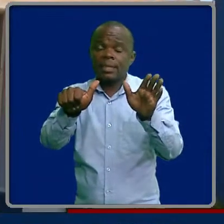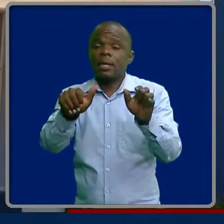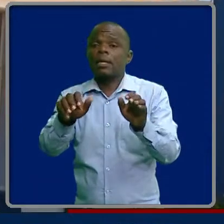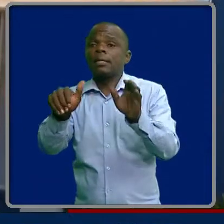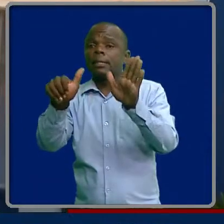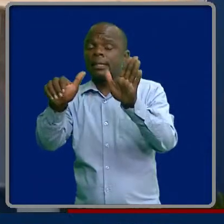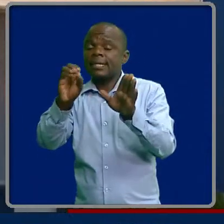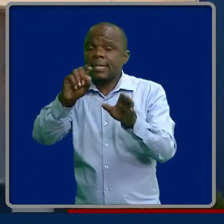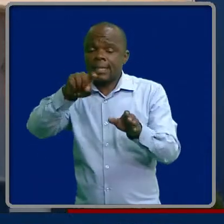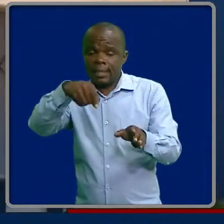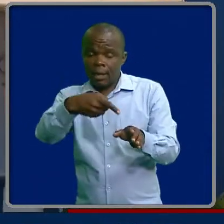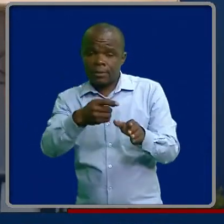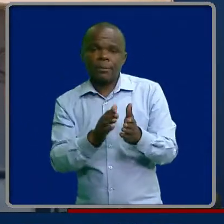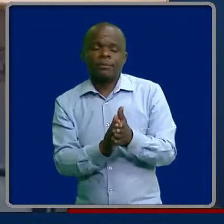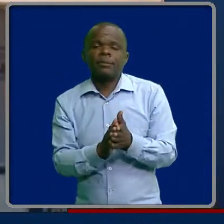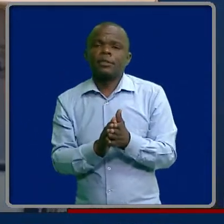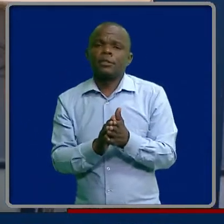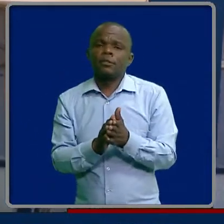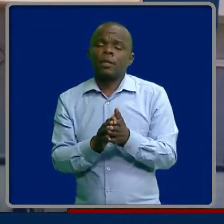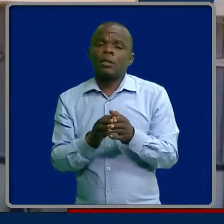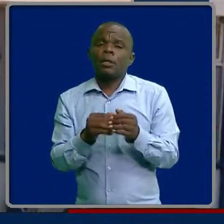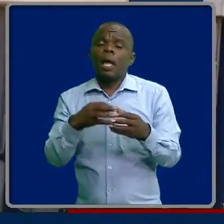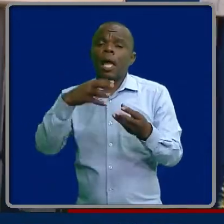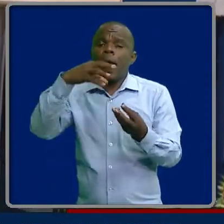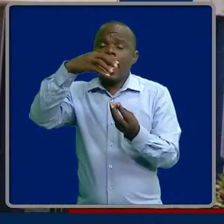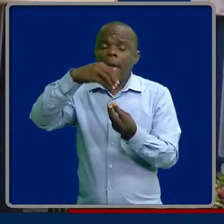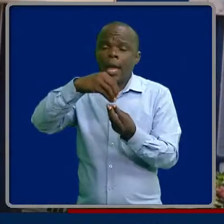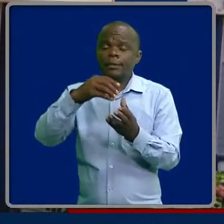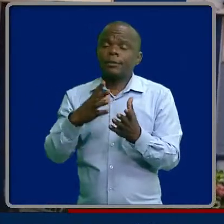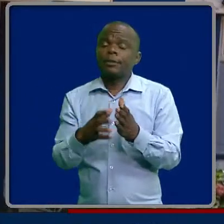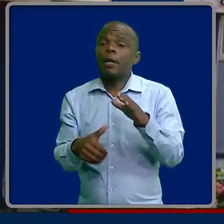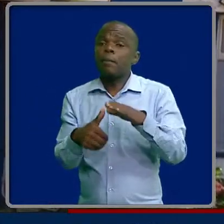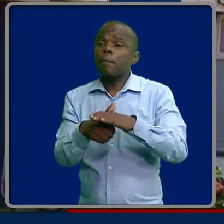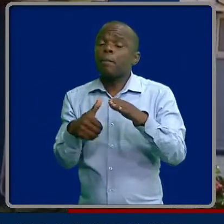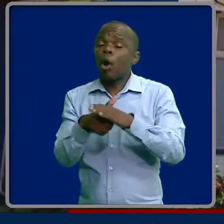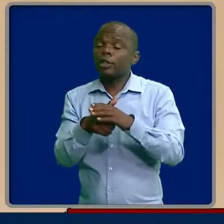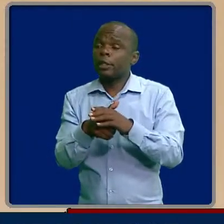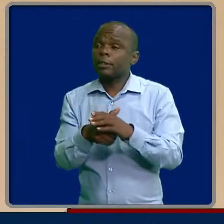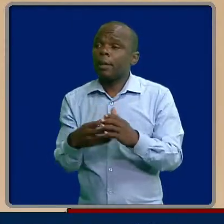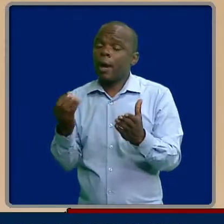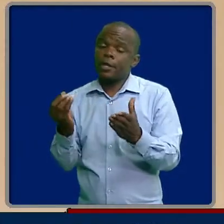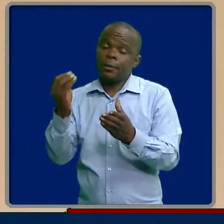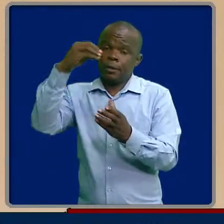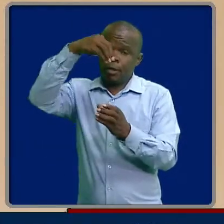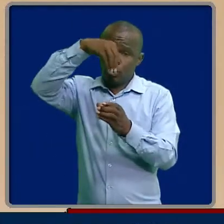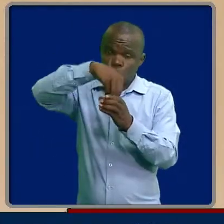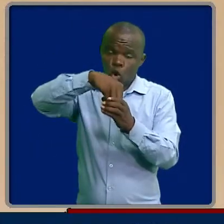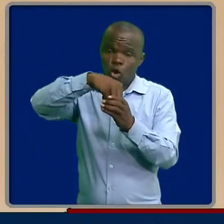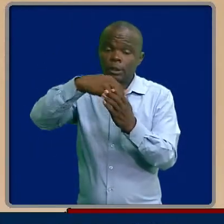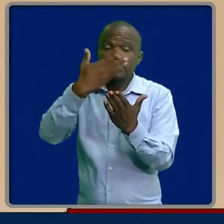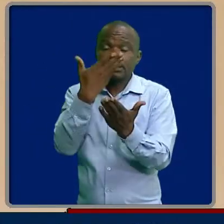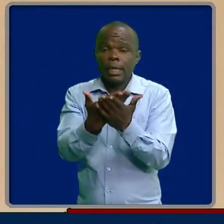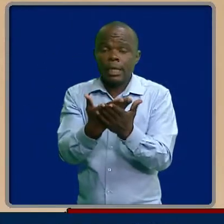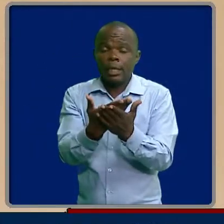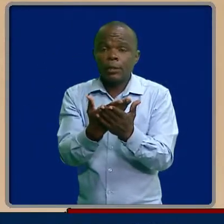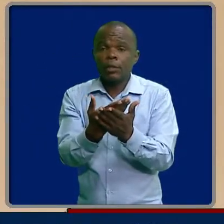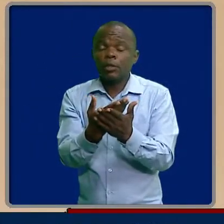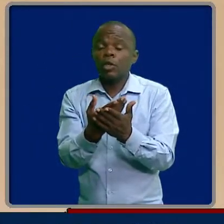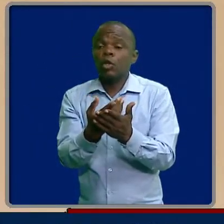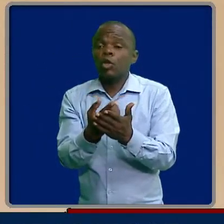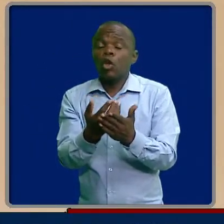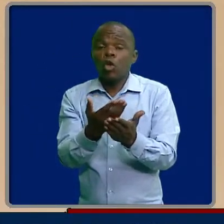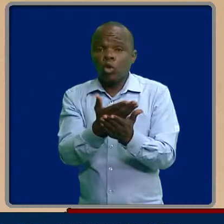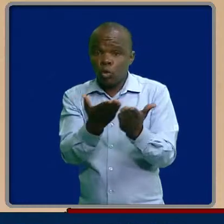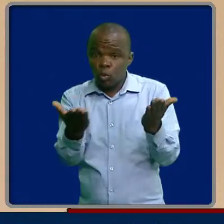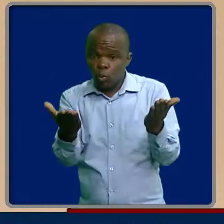660,000. She has also shared the importance of joining cooperatives. You are the owners of the entity